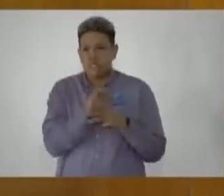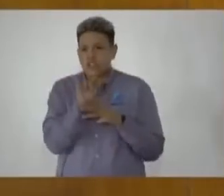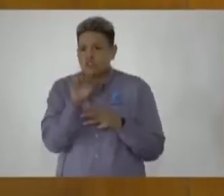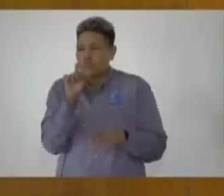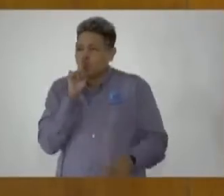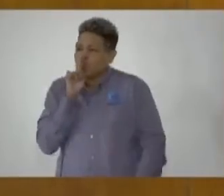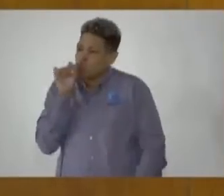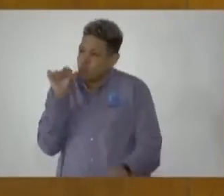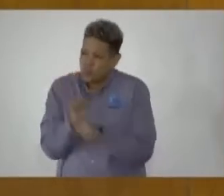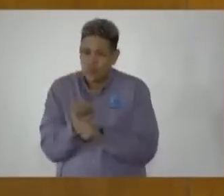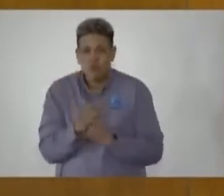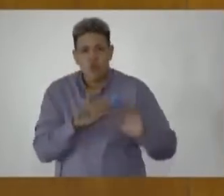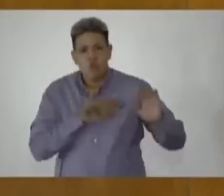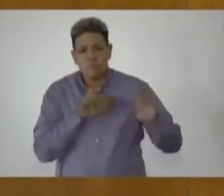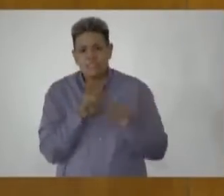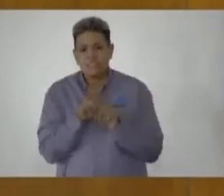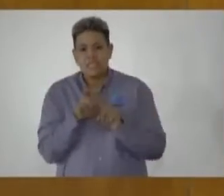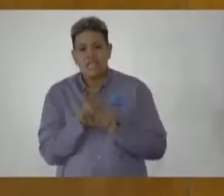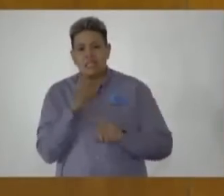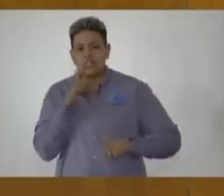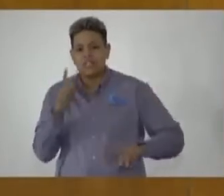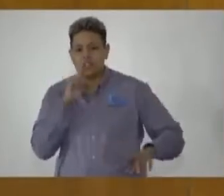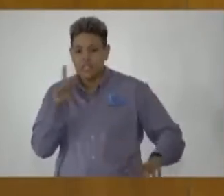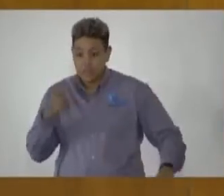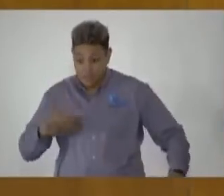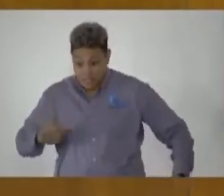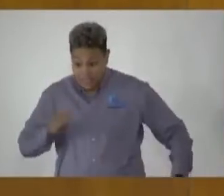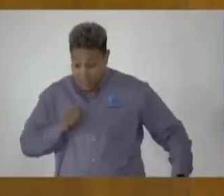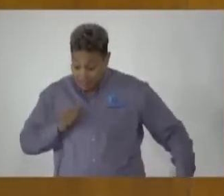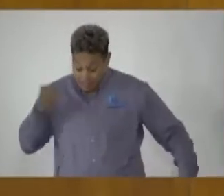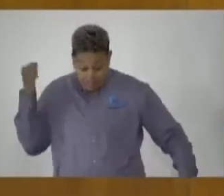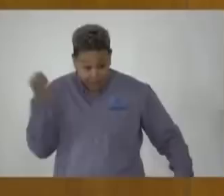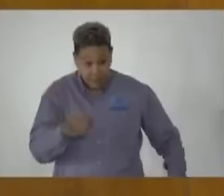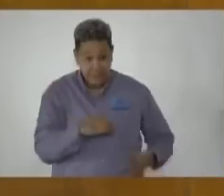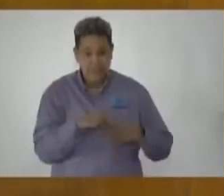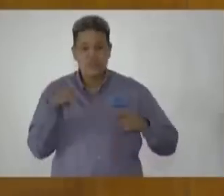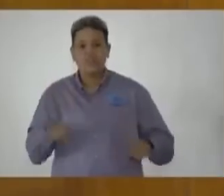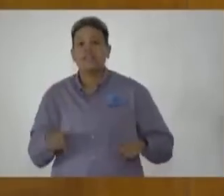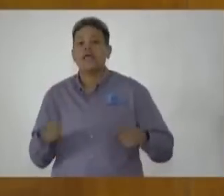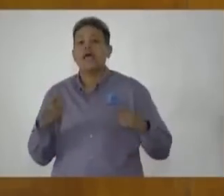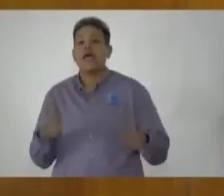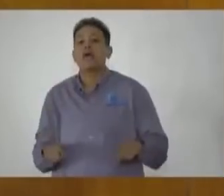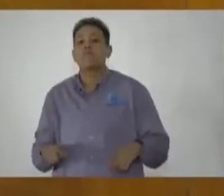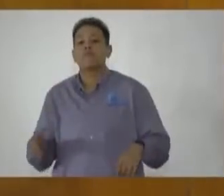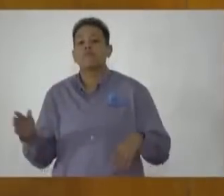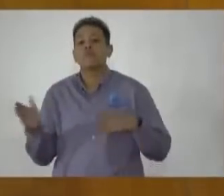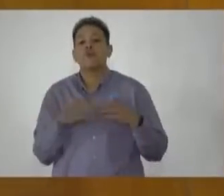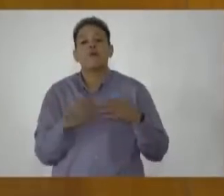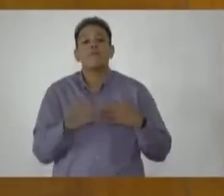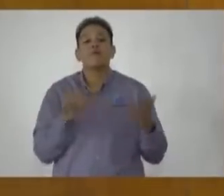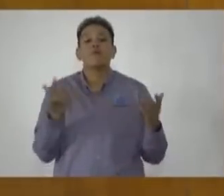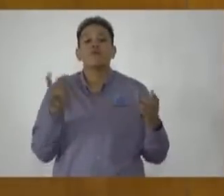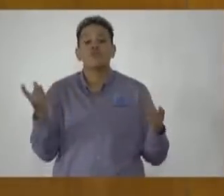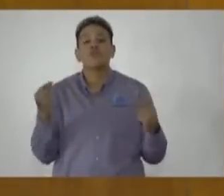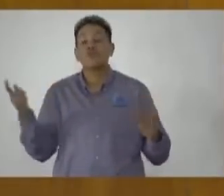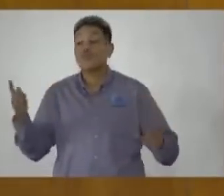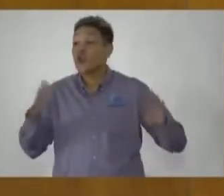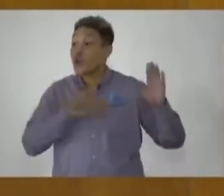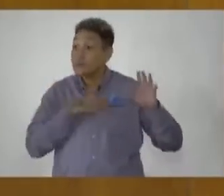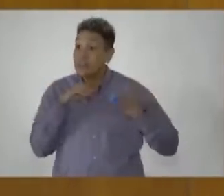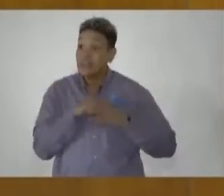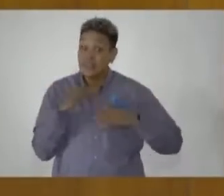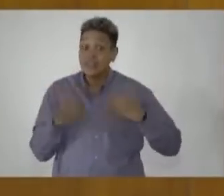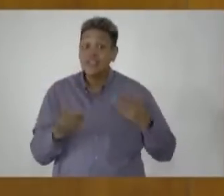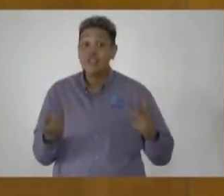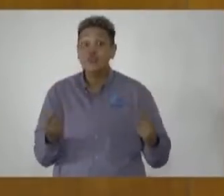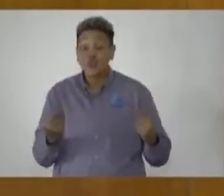really committed herself. She has literally thrown herself into this. And it doesn't matter what she was doing, she committed to it and she did